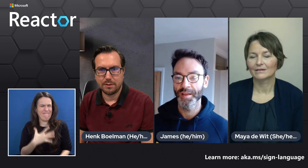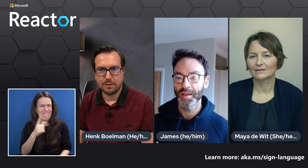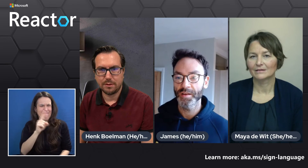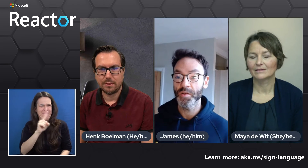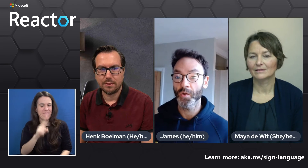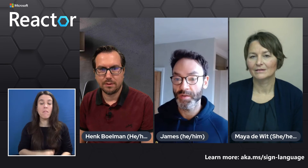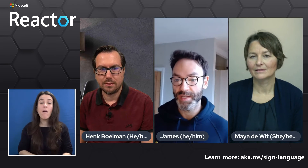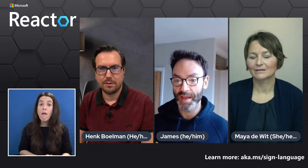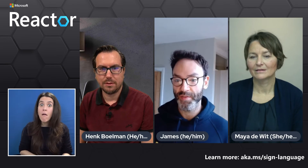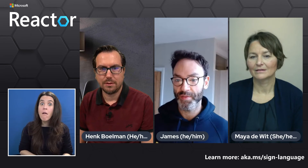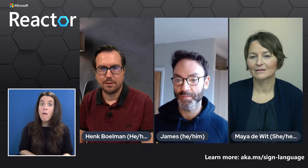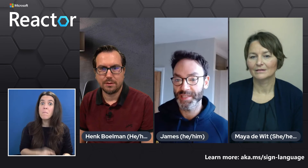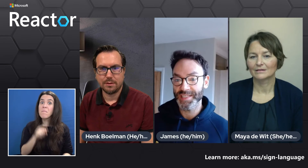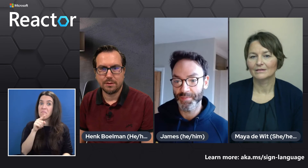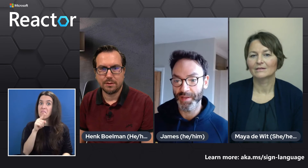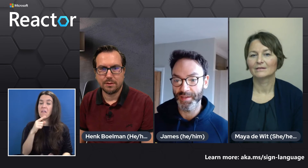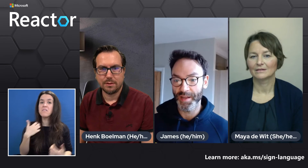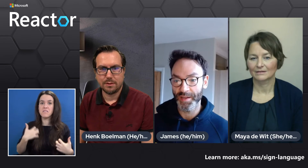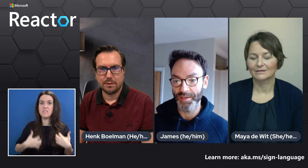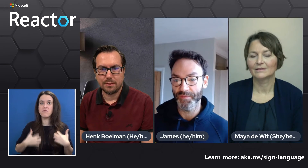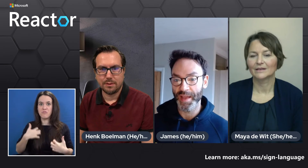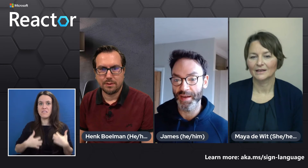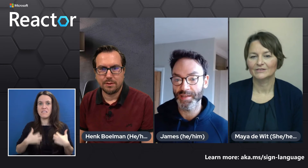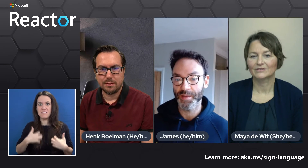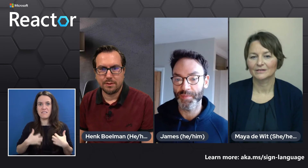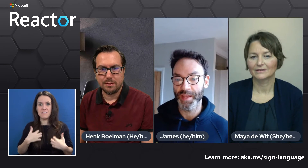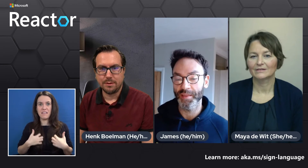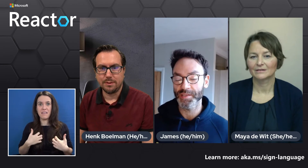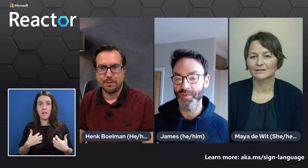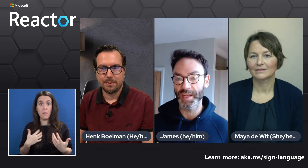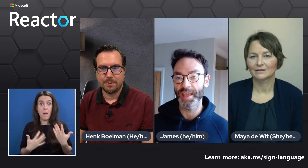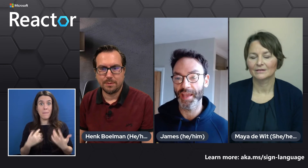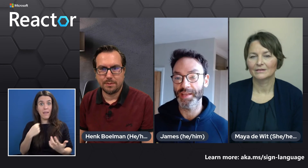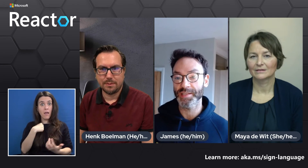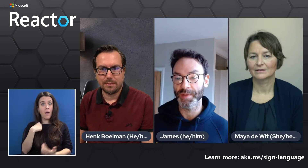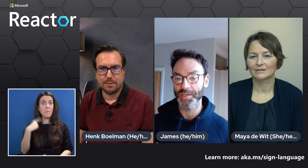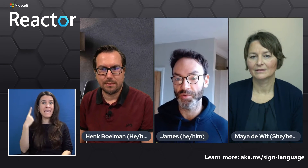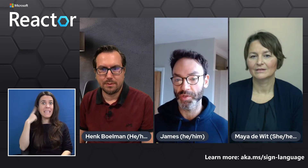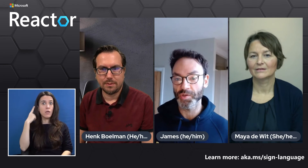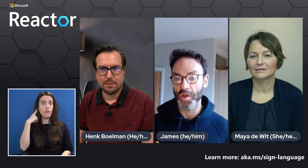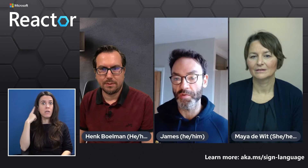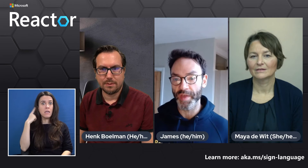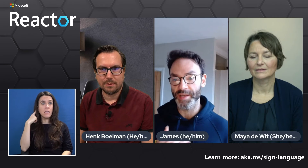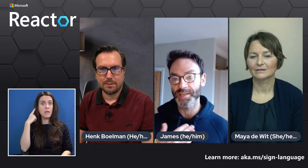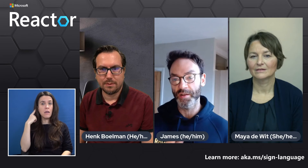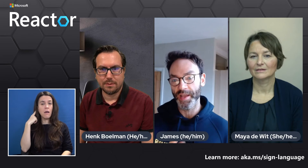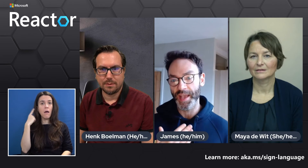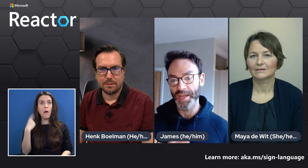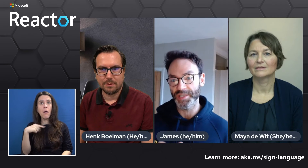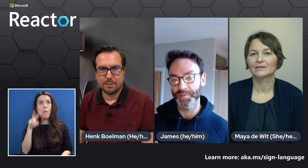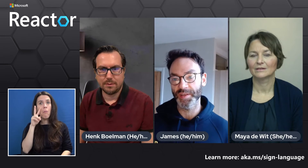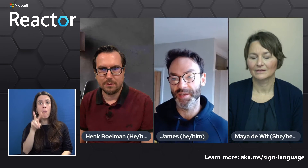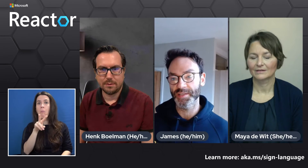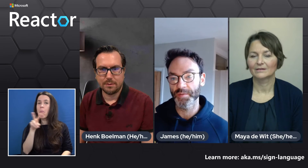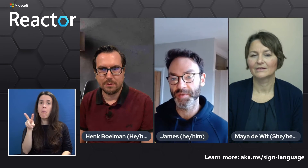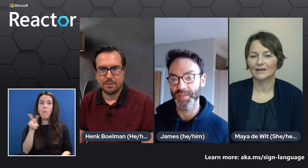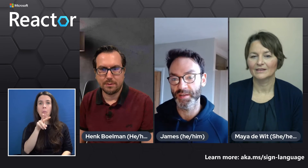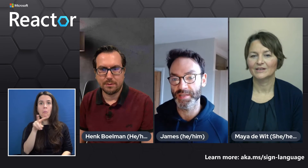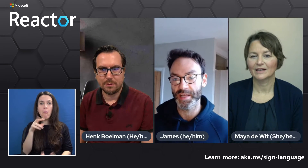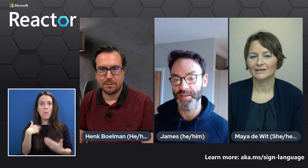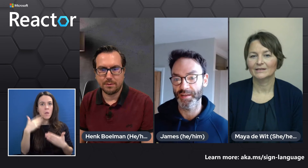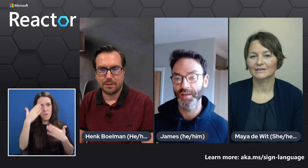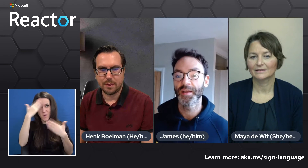a non-deaf participant at an event, the thing that's really key is to make sure you don't then start engaging with an